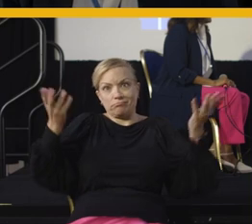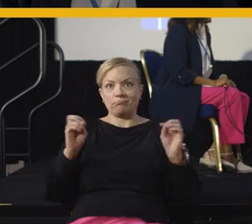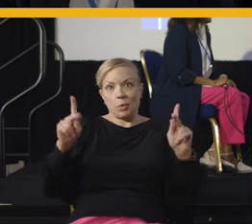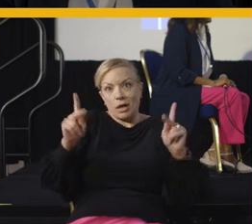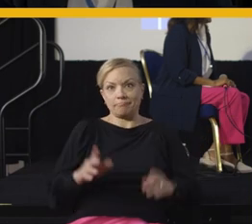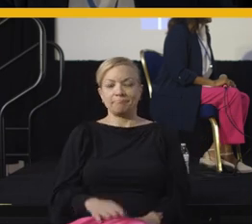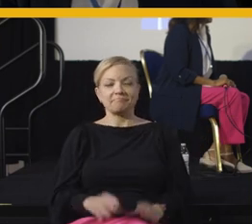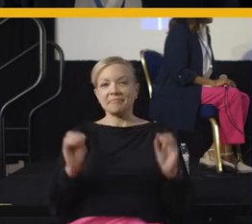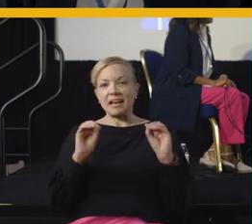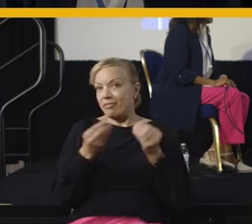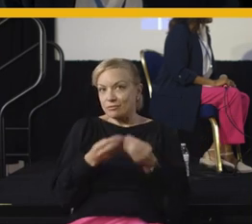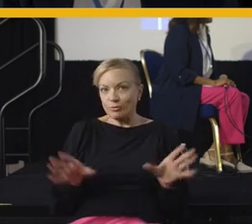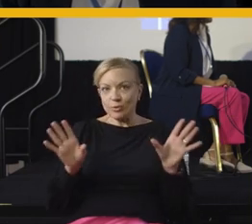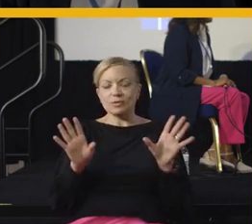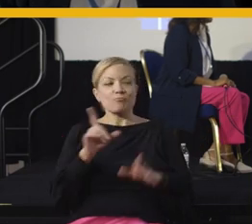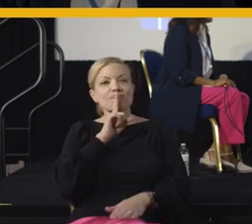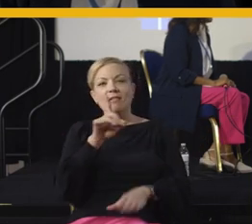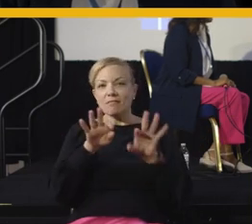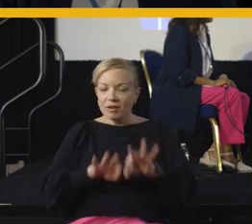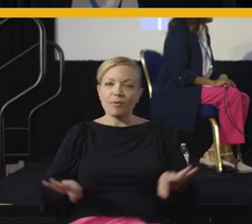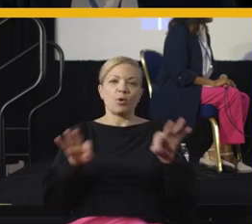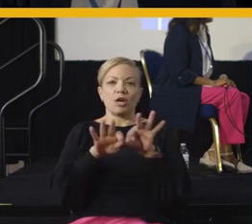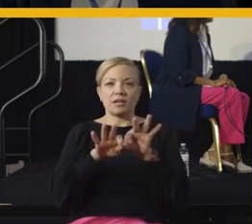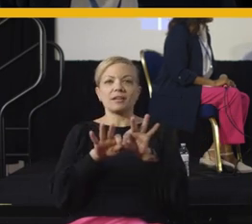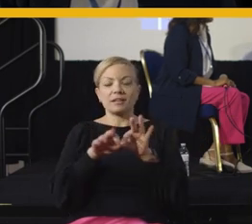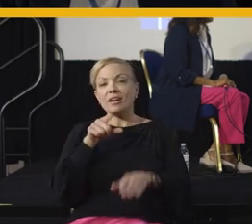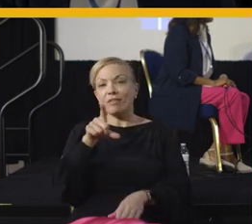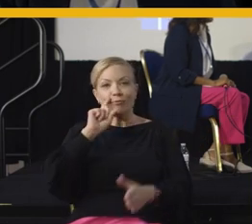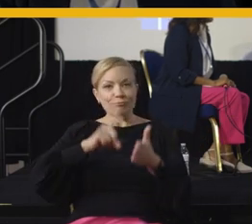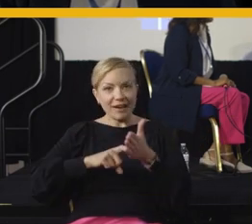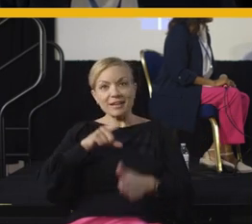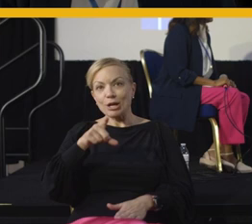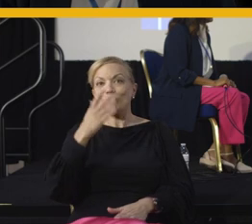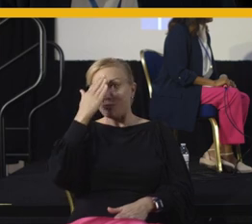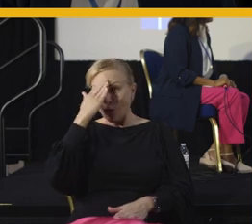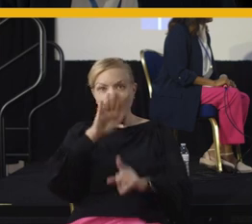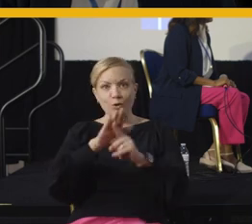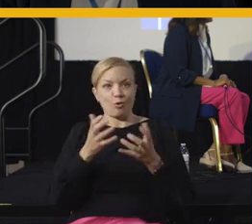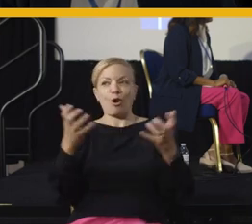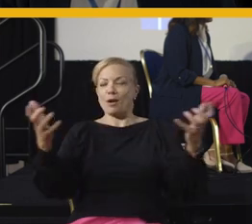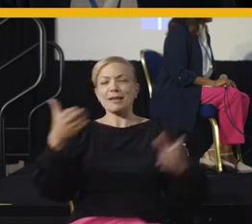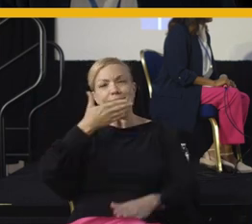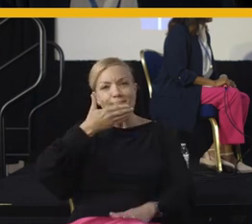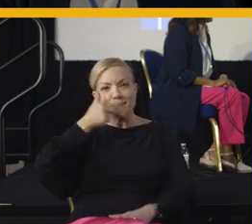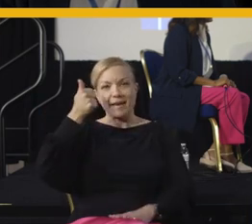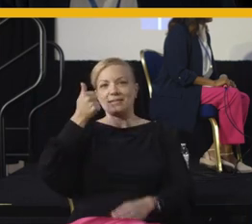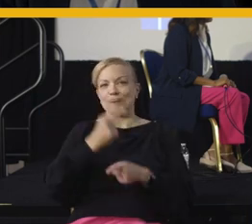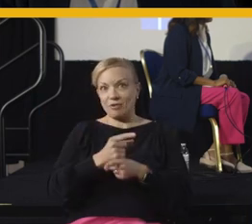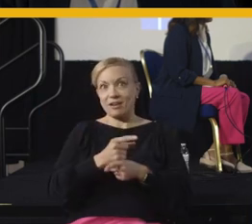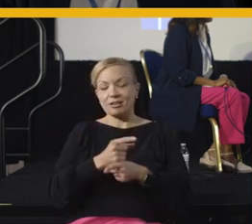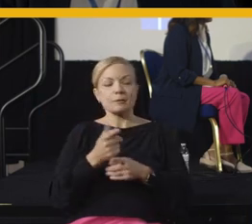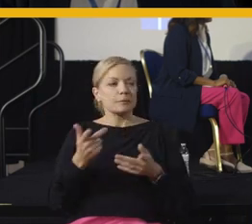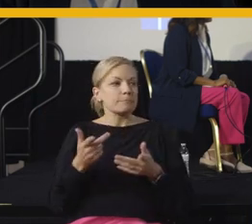know? And I really think that it's important that you recognize that you know your audience best.